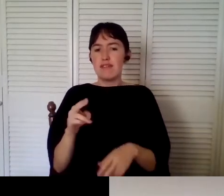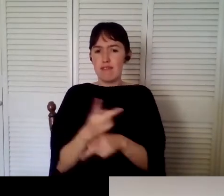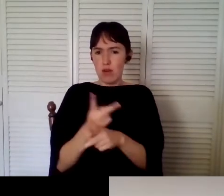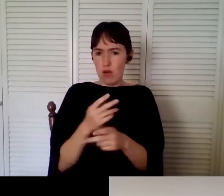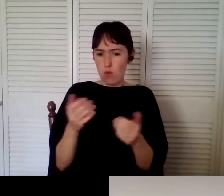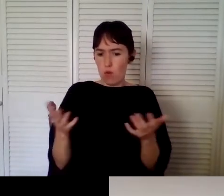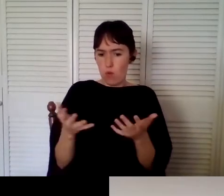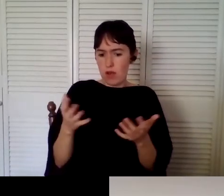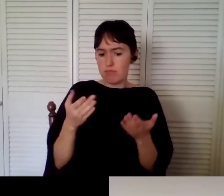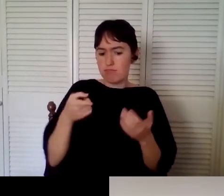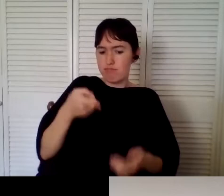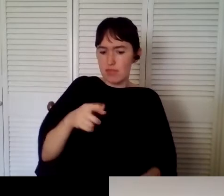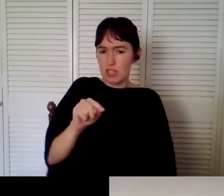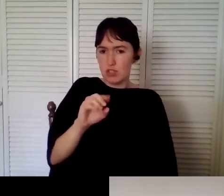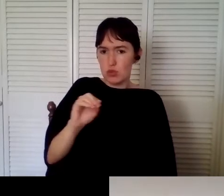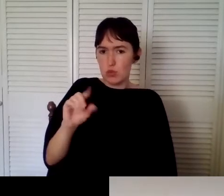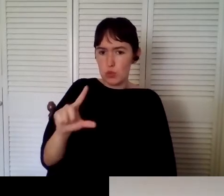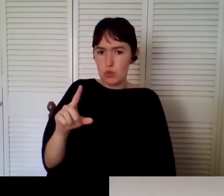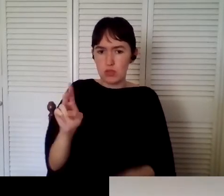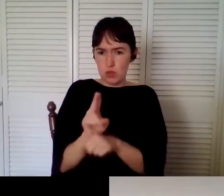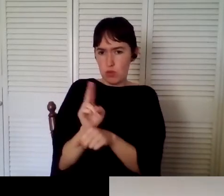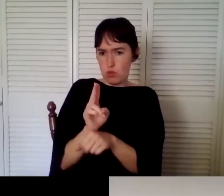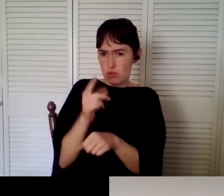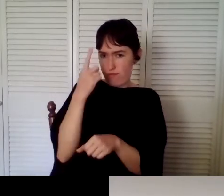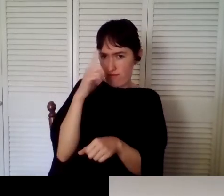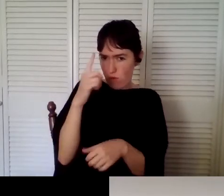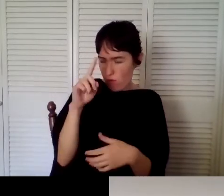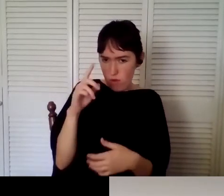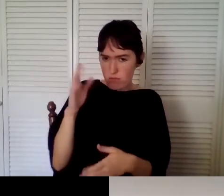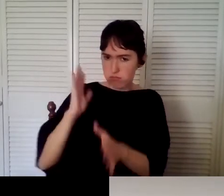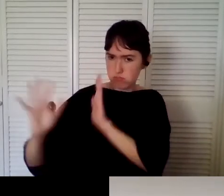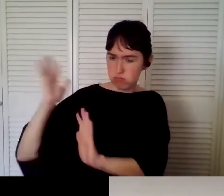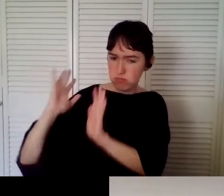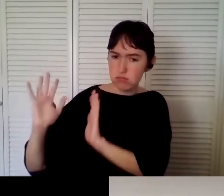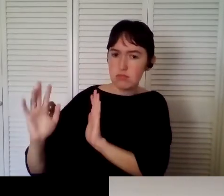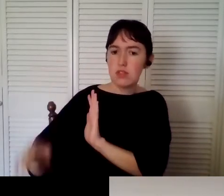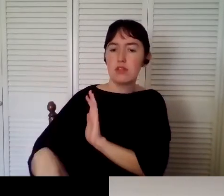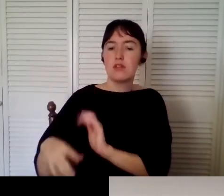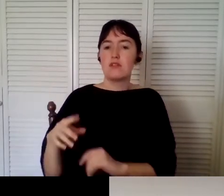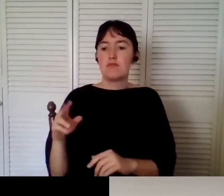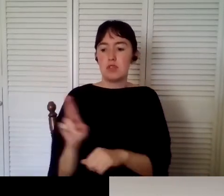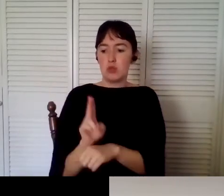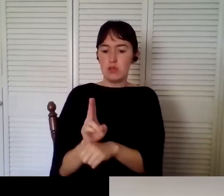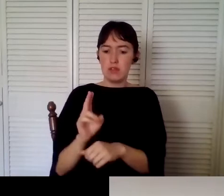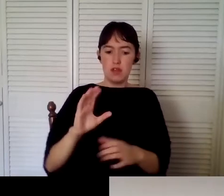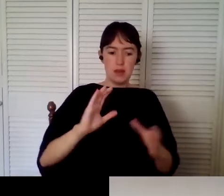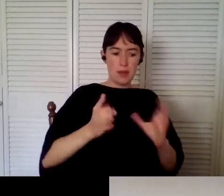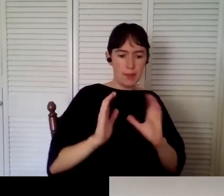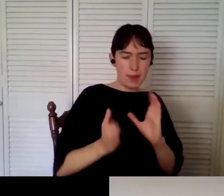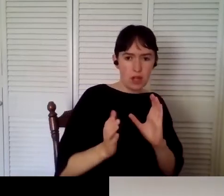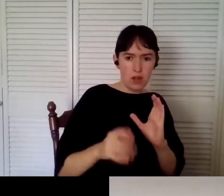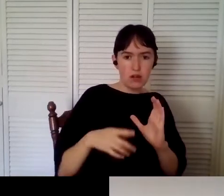on how efficient it is in accomplishing a task compared to other technologies to achieve the same